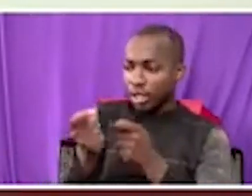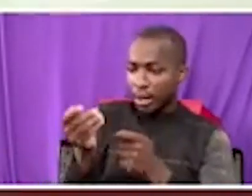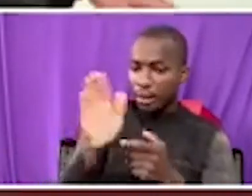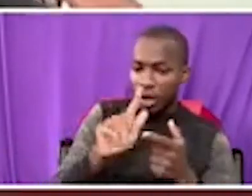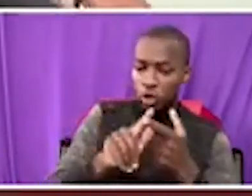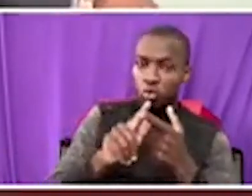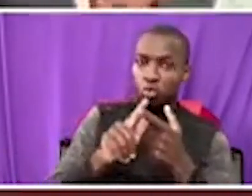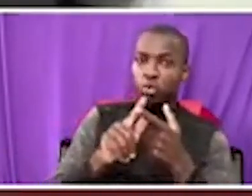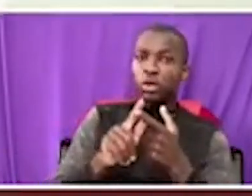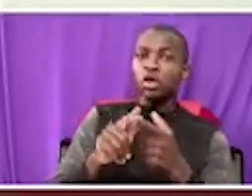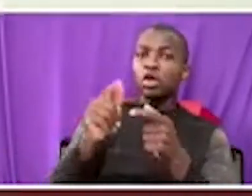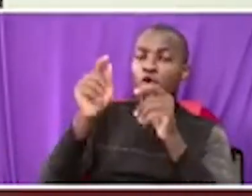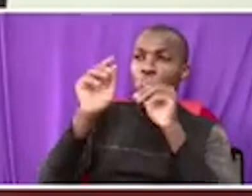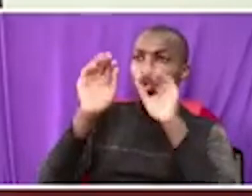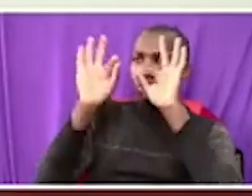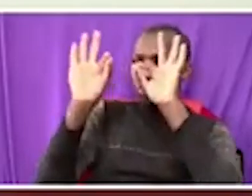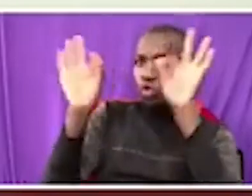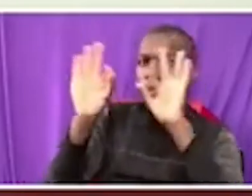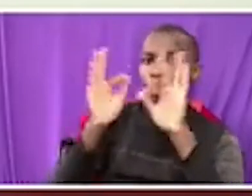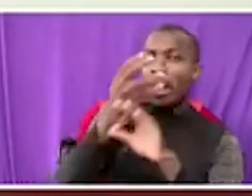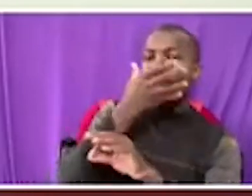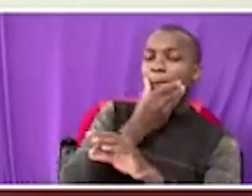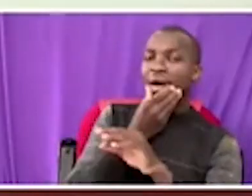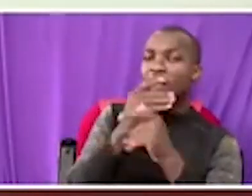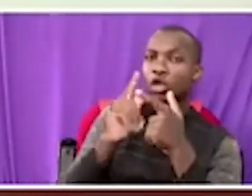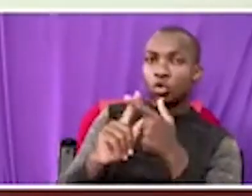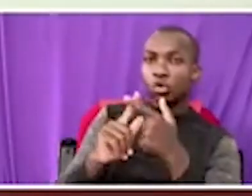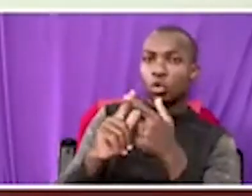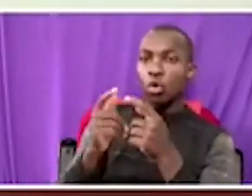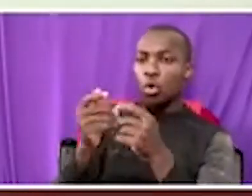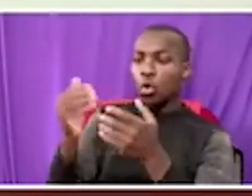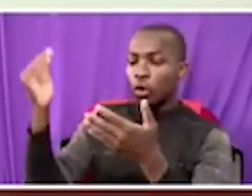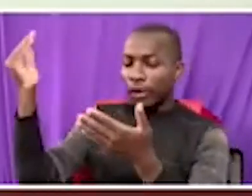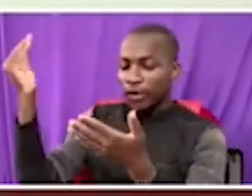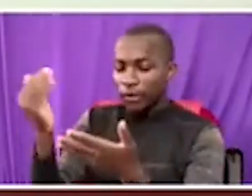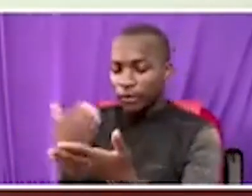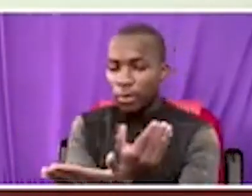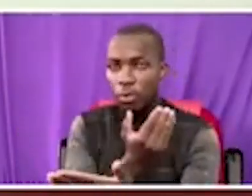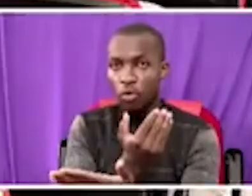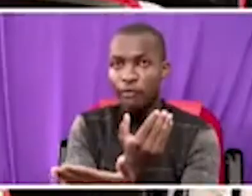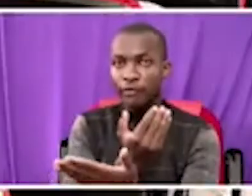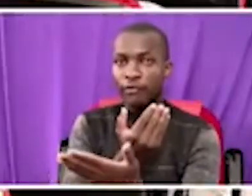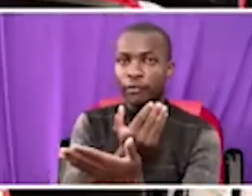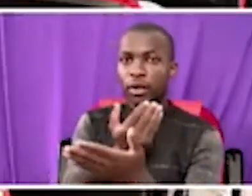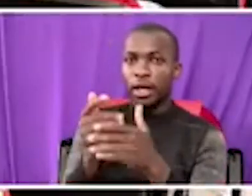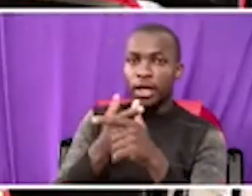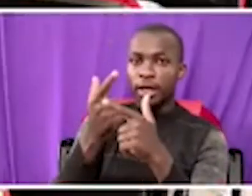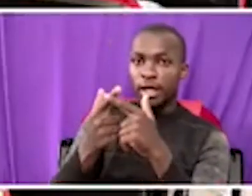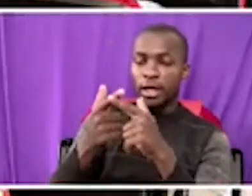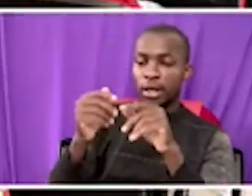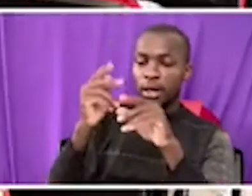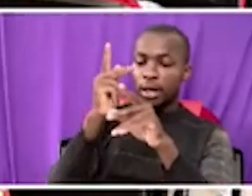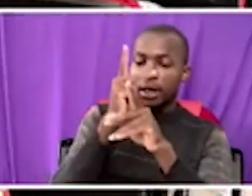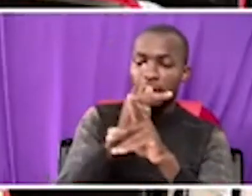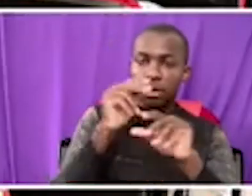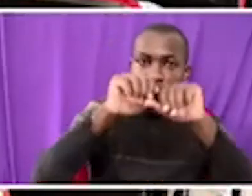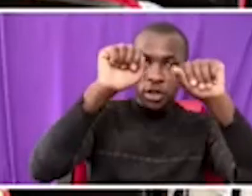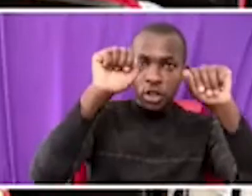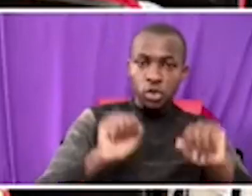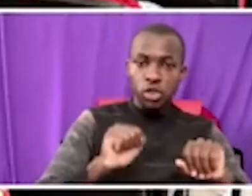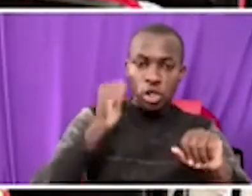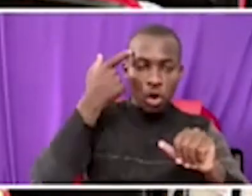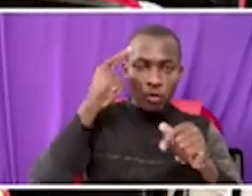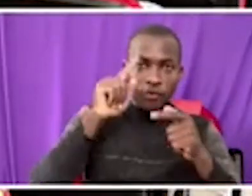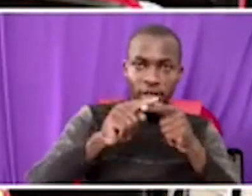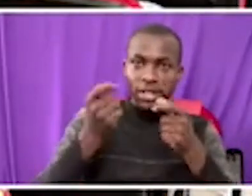A Superman to basically remove and strip the society of its understanding